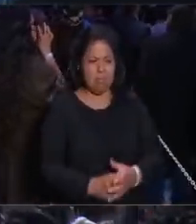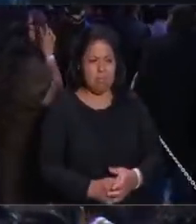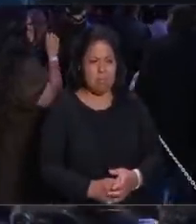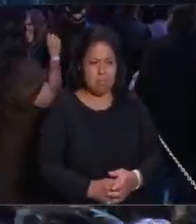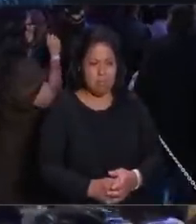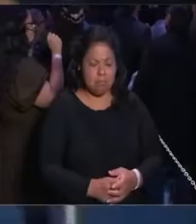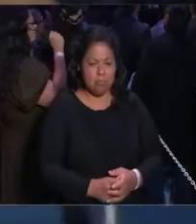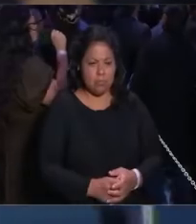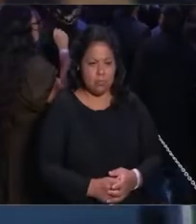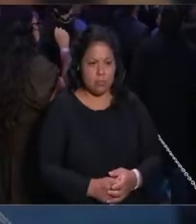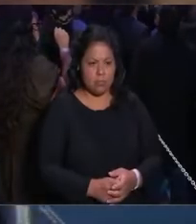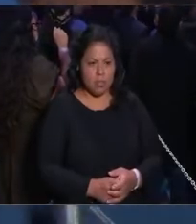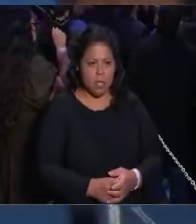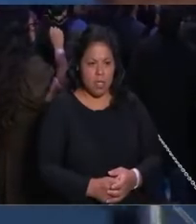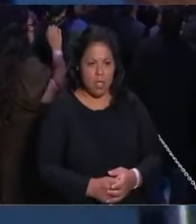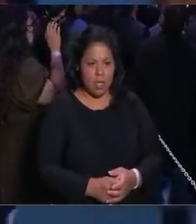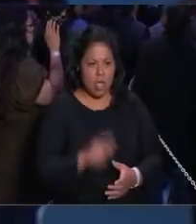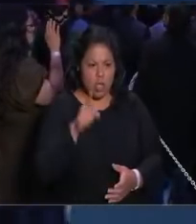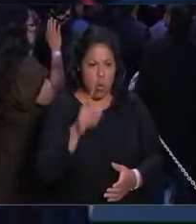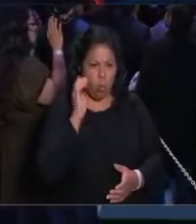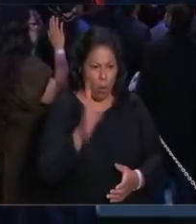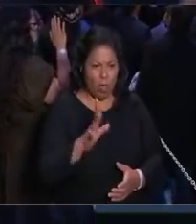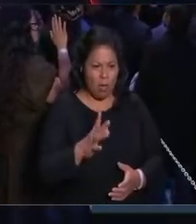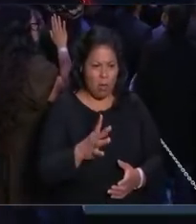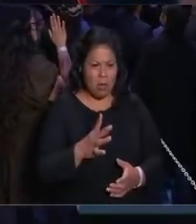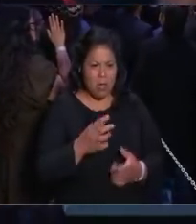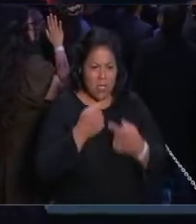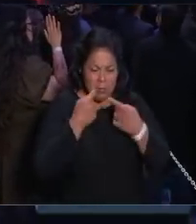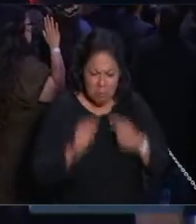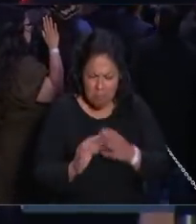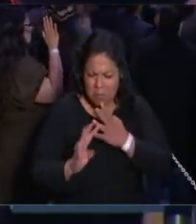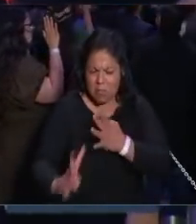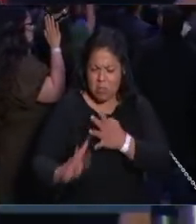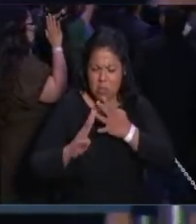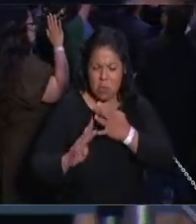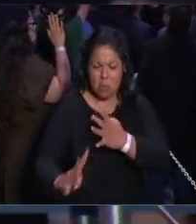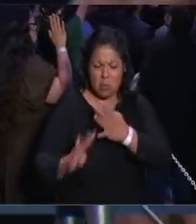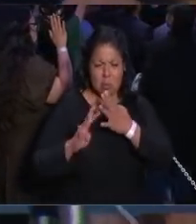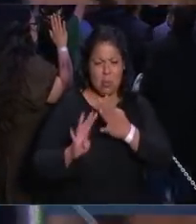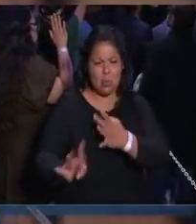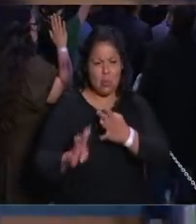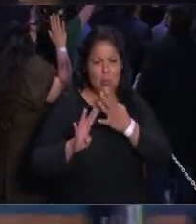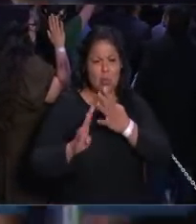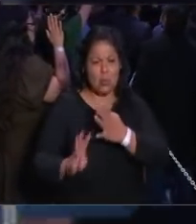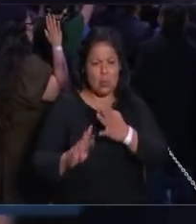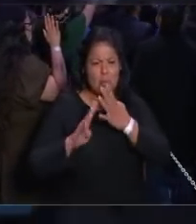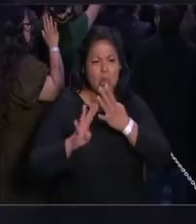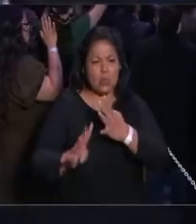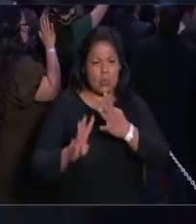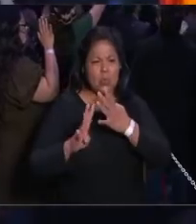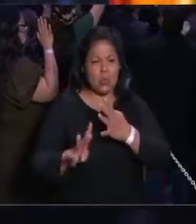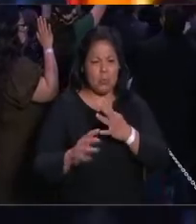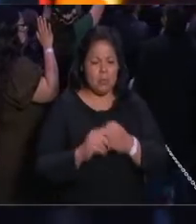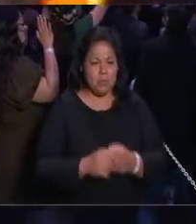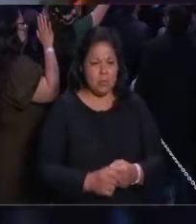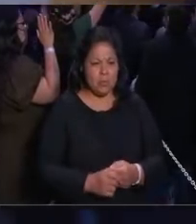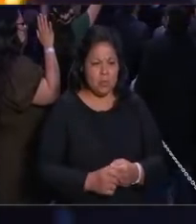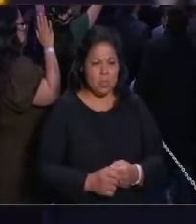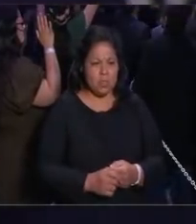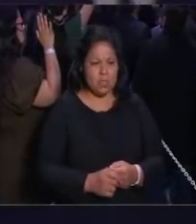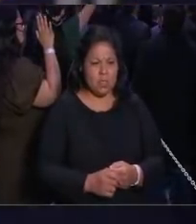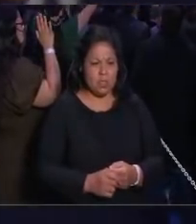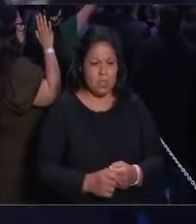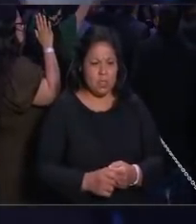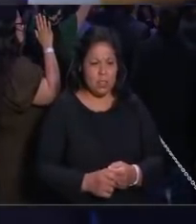demonios. You're going to speak with new tongues. Vas a hablar con lenguas nuevas. If you